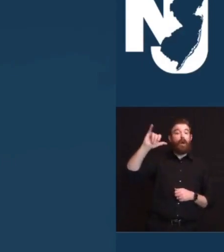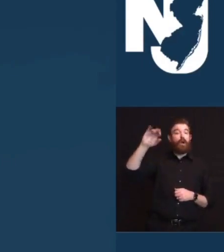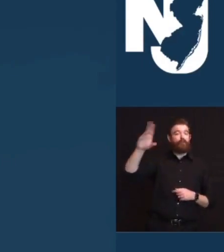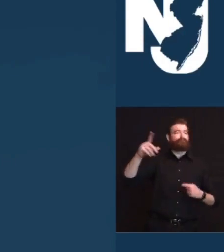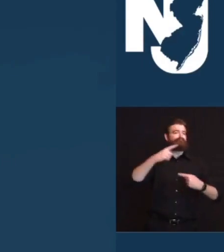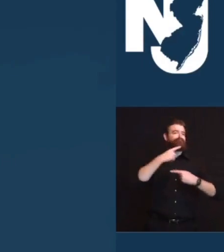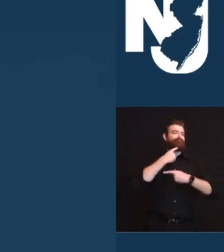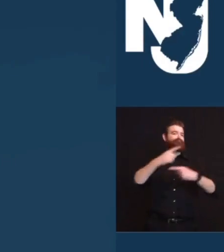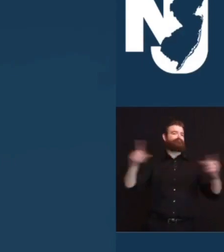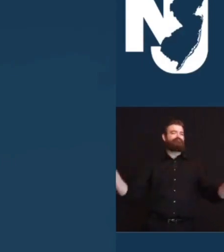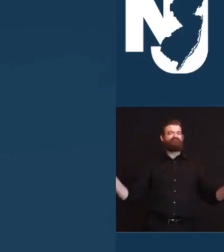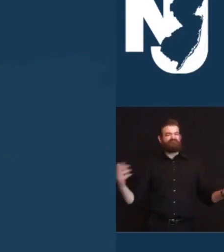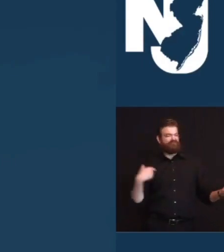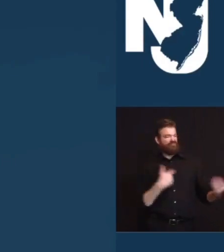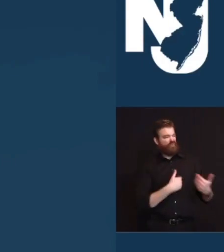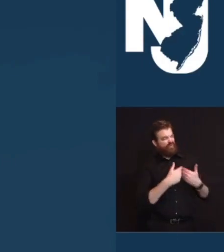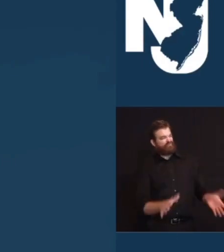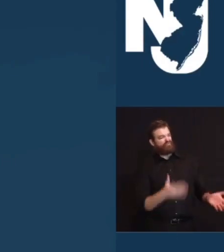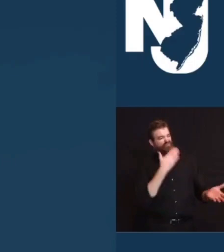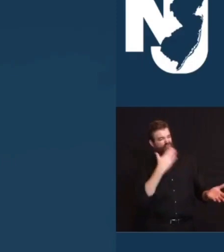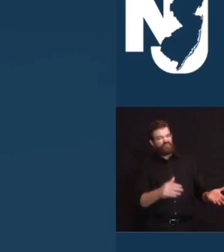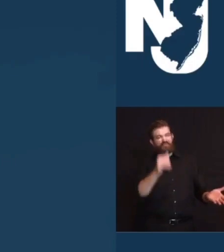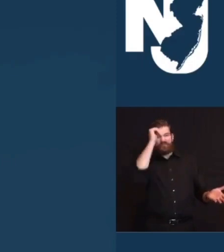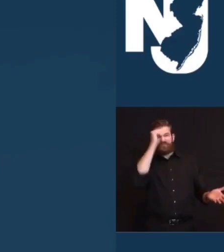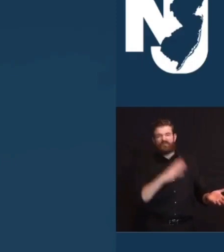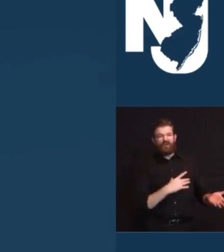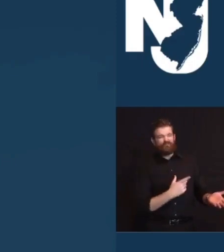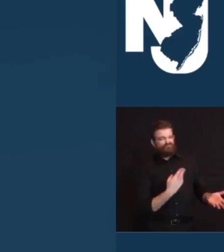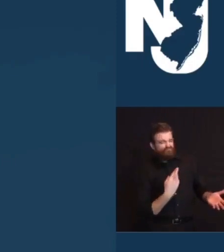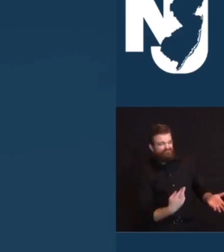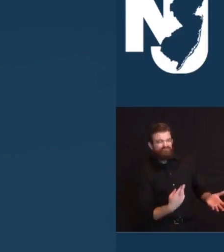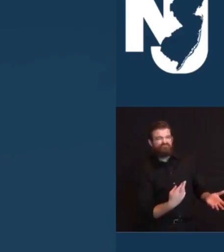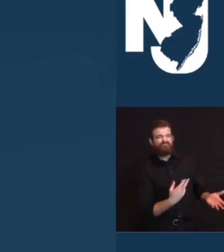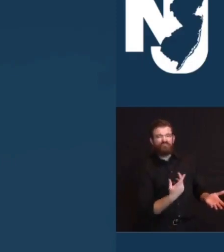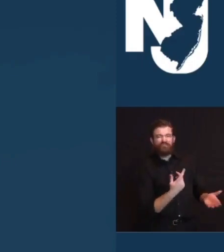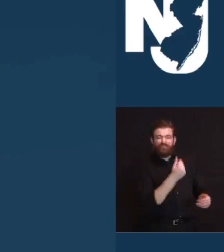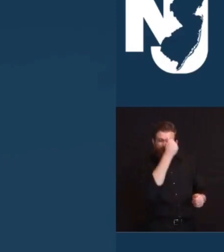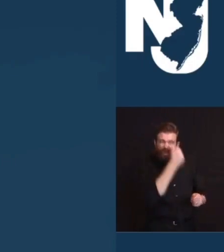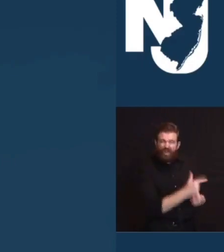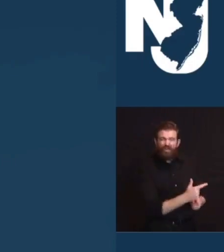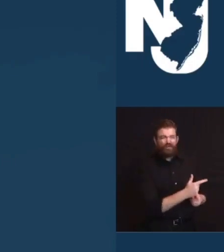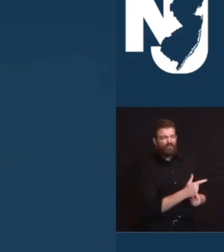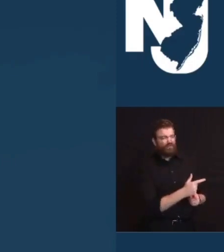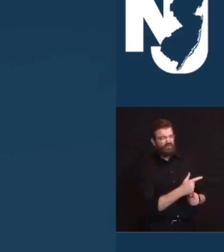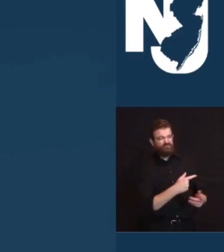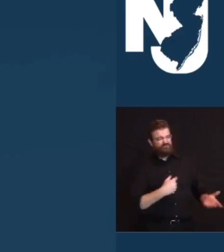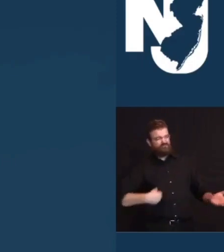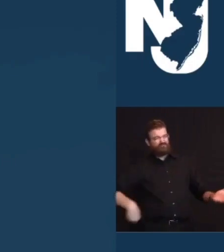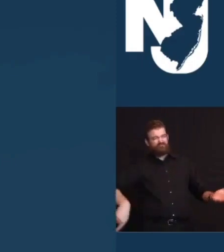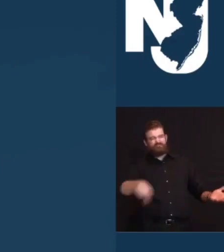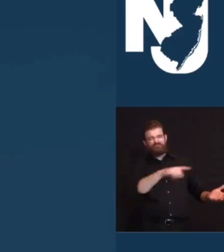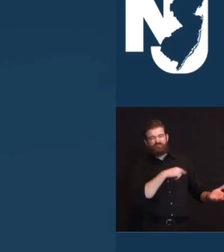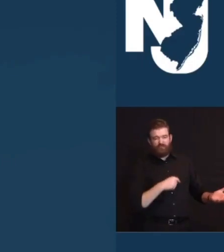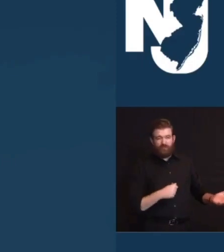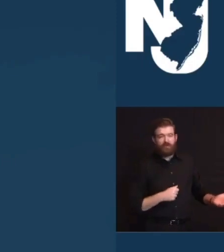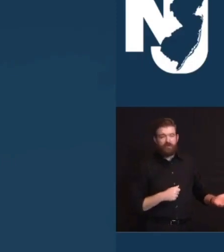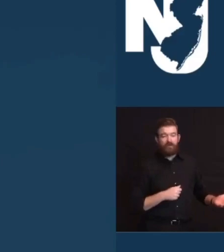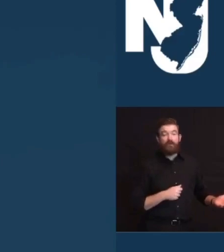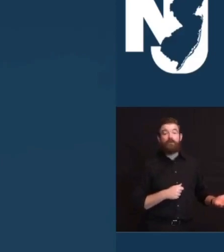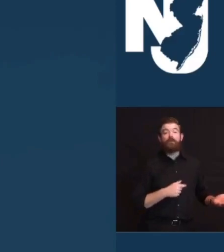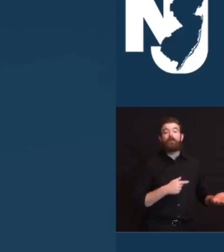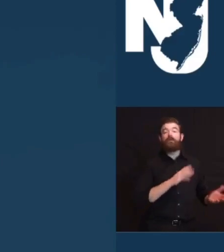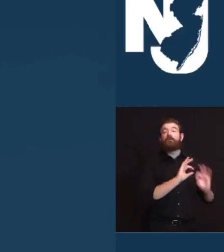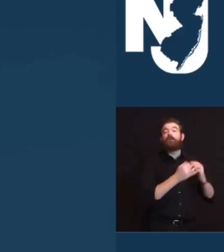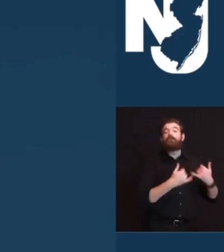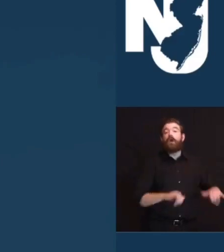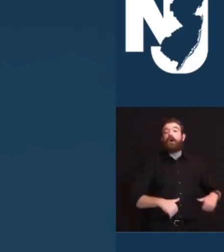man who was a friend and brother to all." Marcus leaves behind his wife Kelly, with whom I had the great honor of speaking on